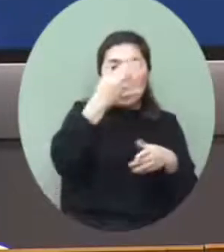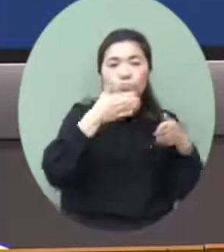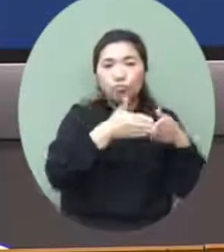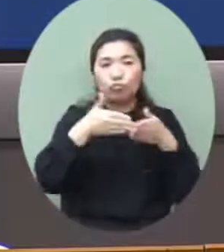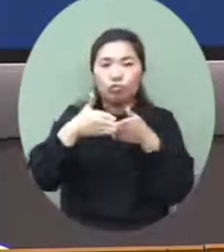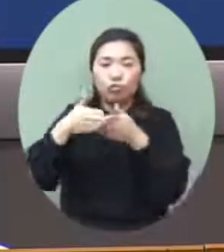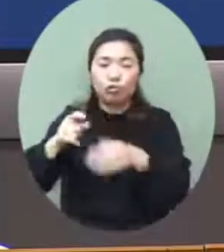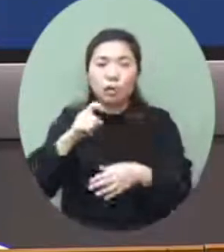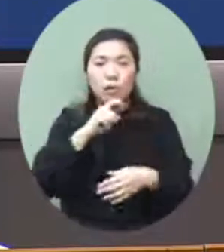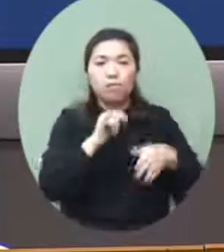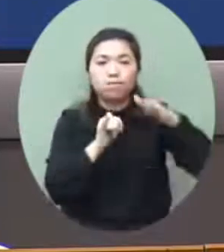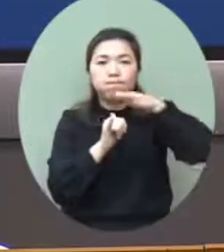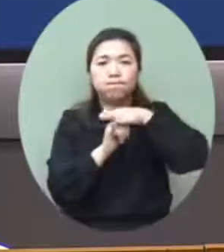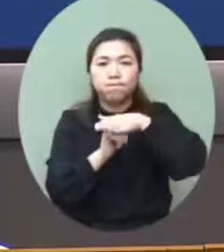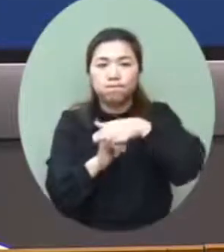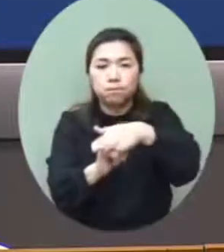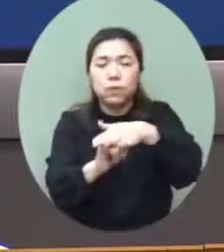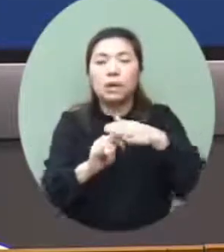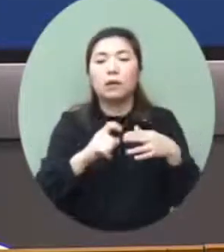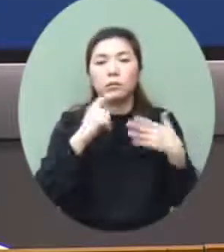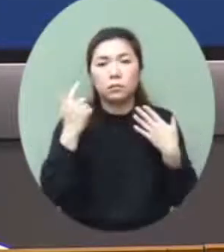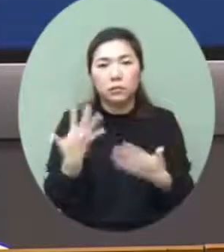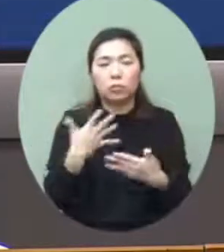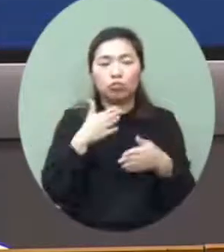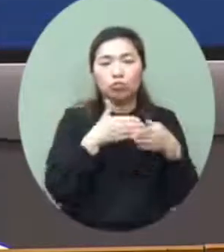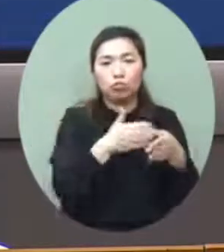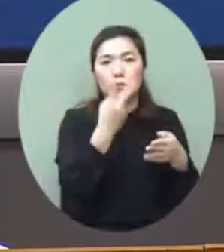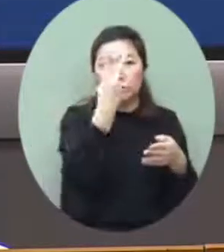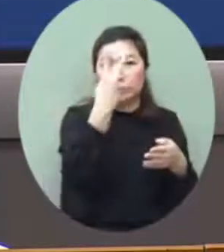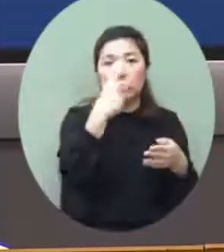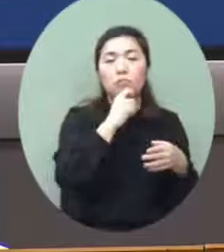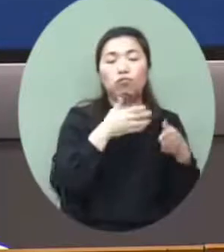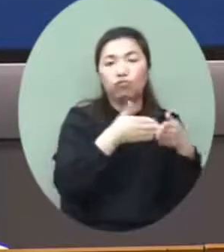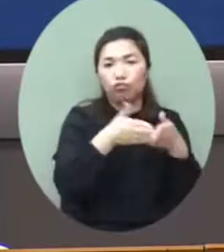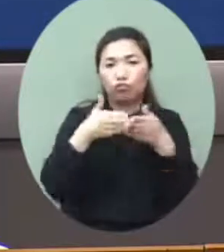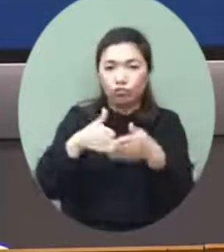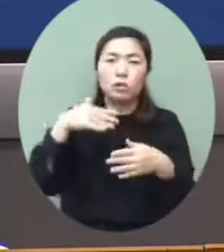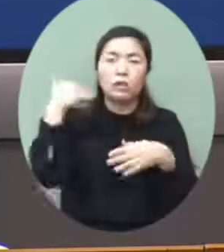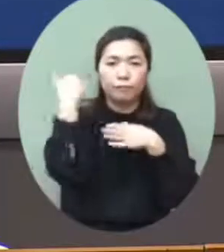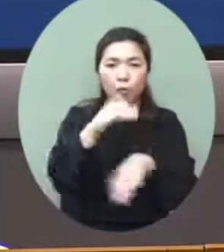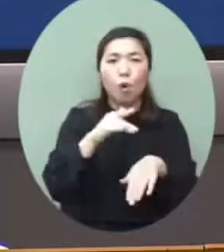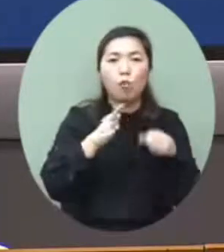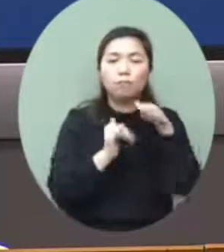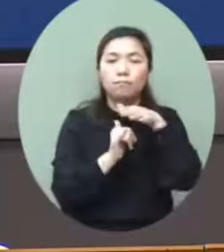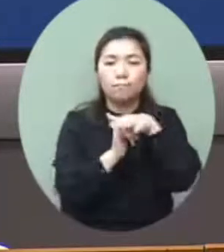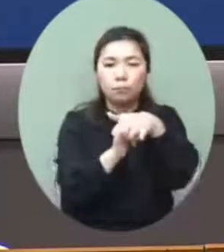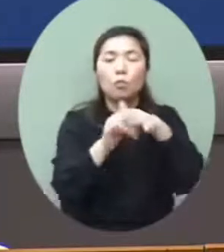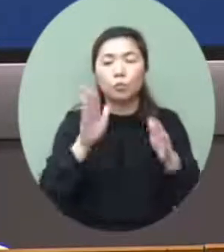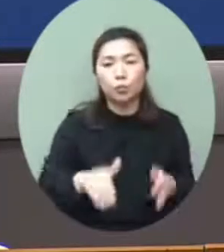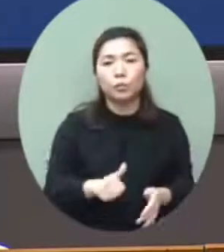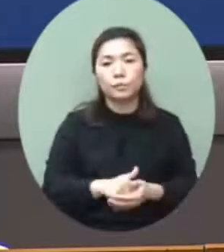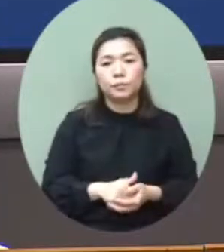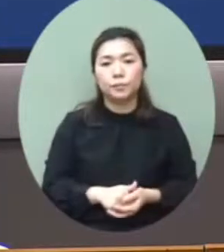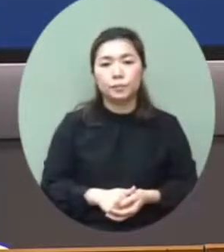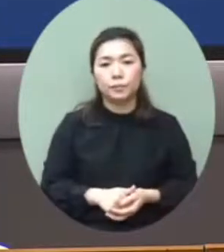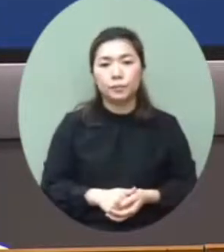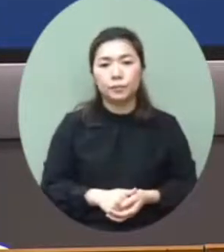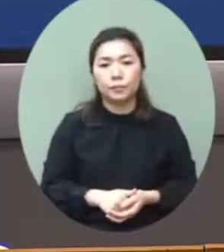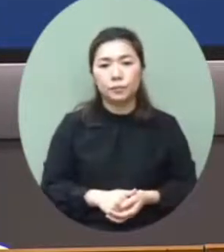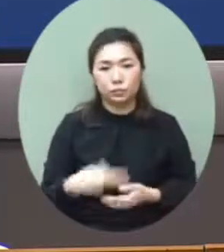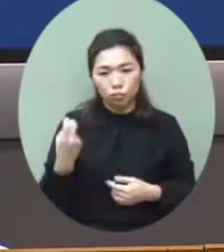be delivered by sea. There are three suppliers, and at least two batches of coffins will arrive by